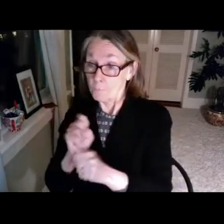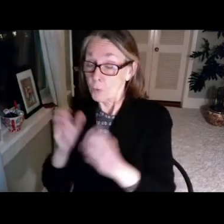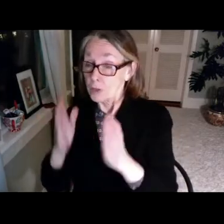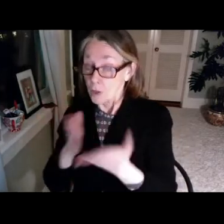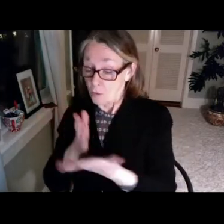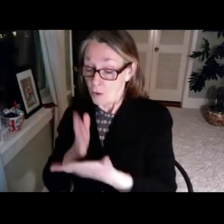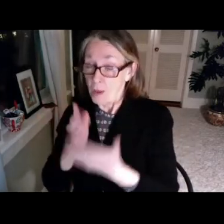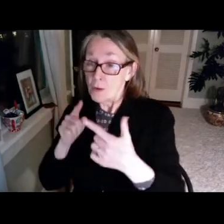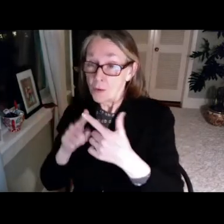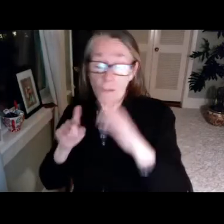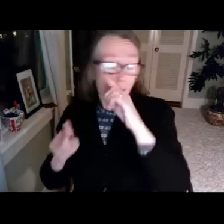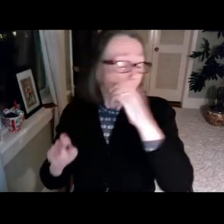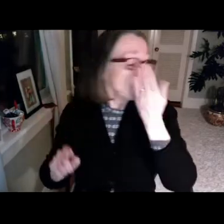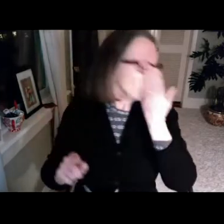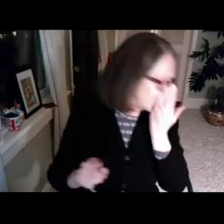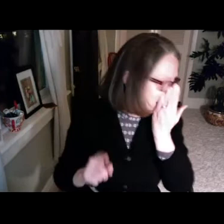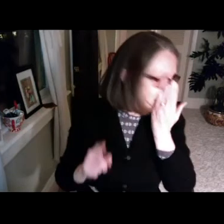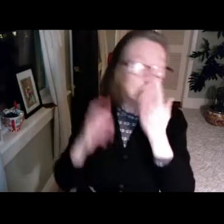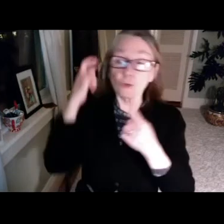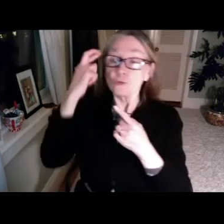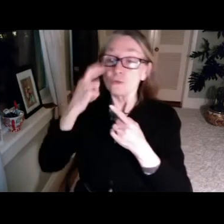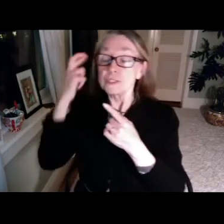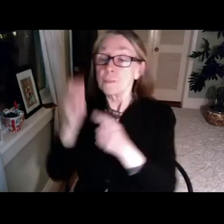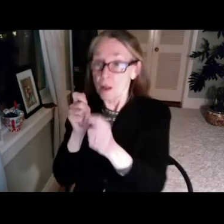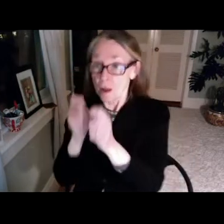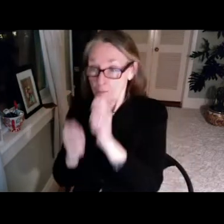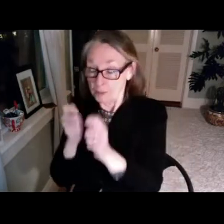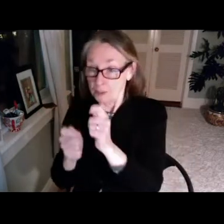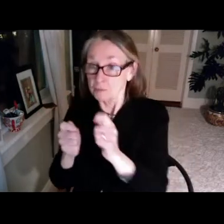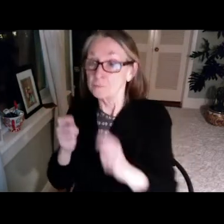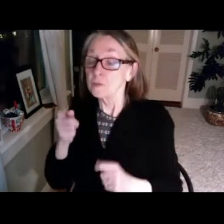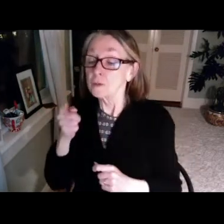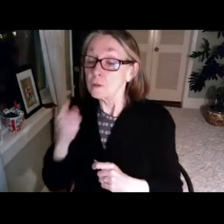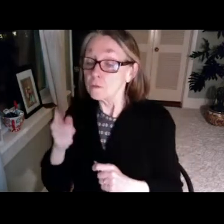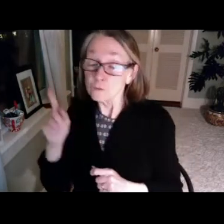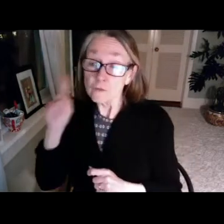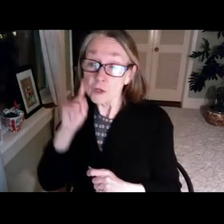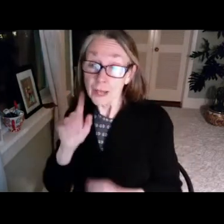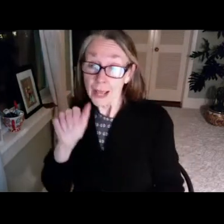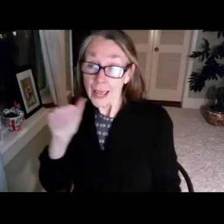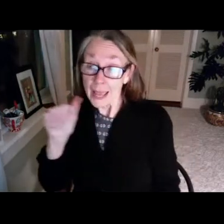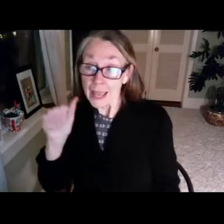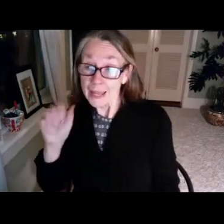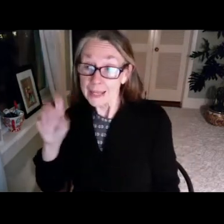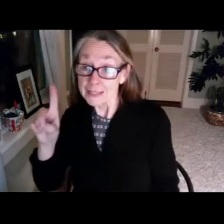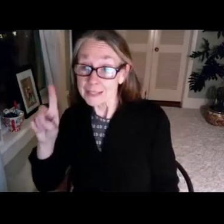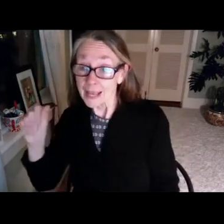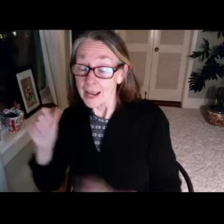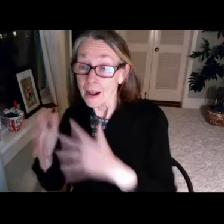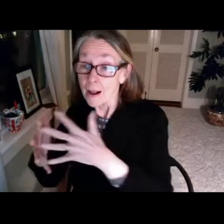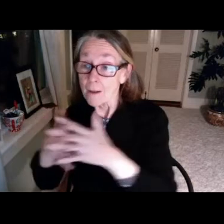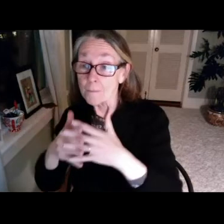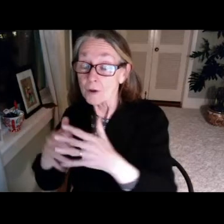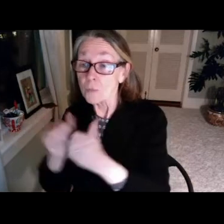reasonable accommodations. So many of you have heard of the Americans with Disabilities Act, the